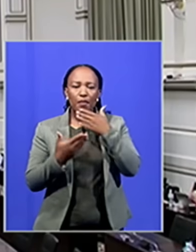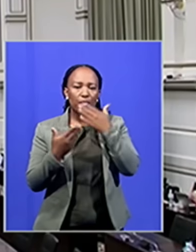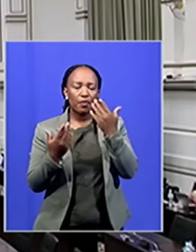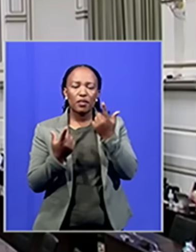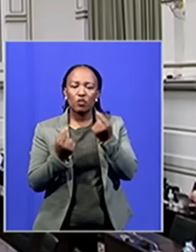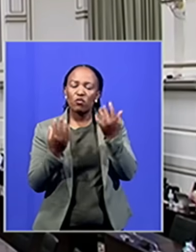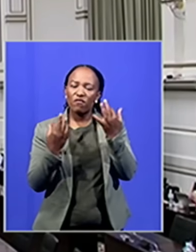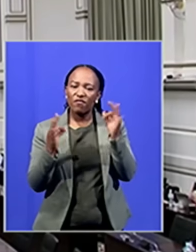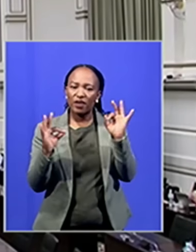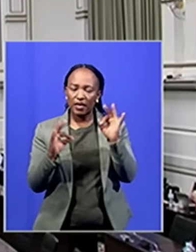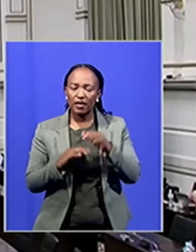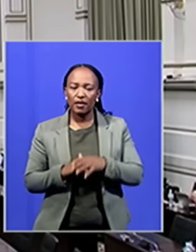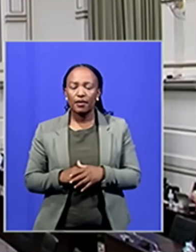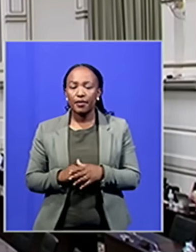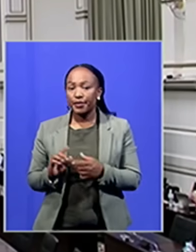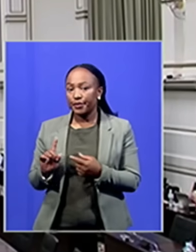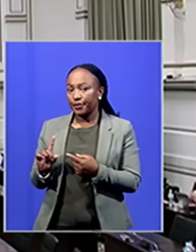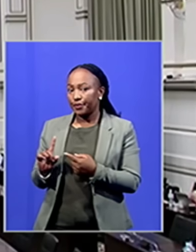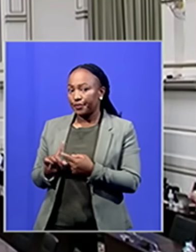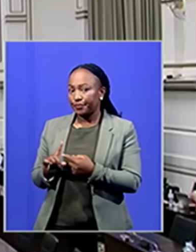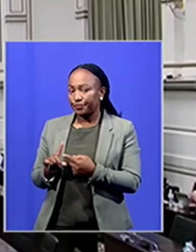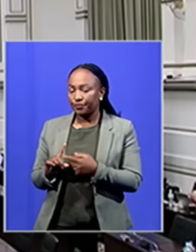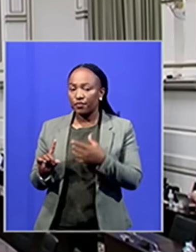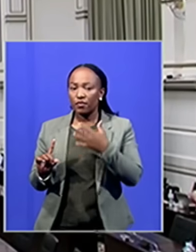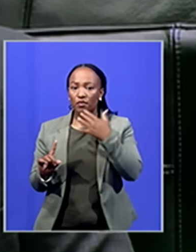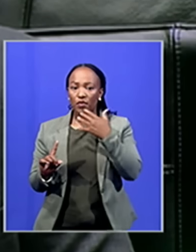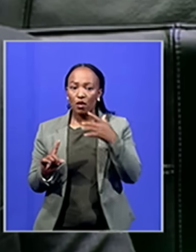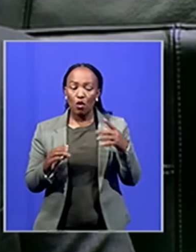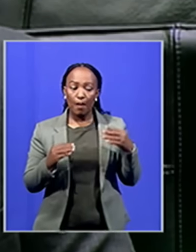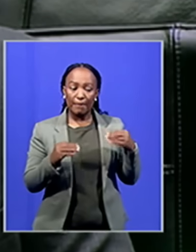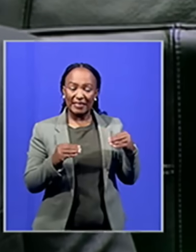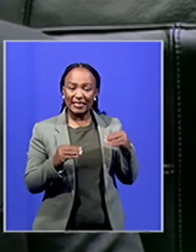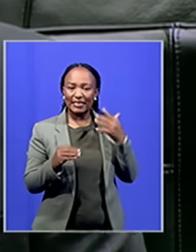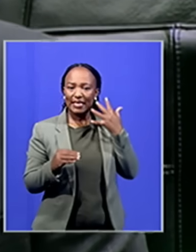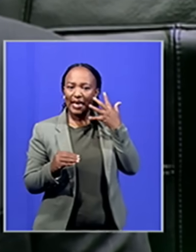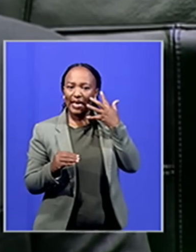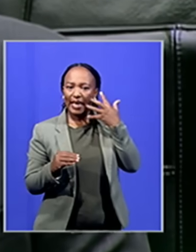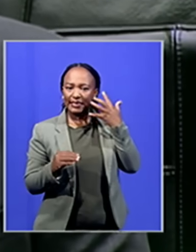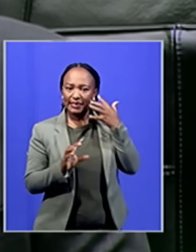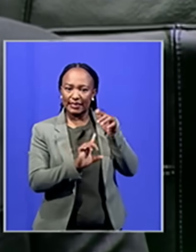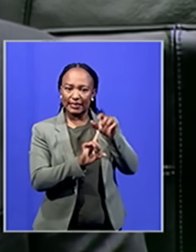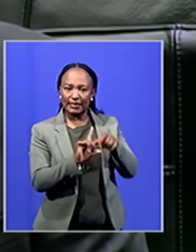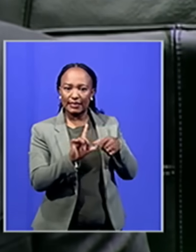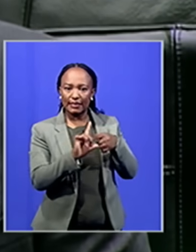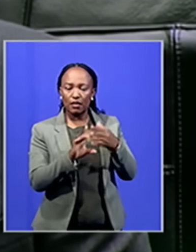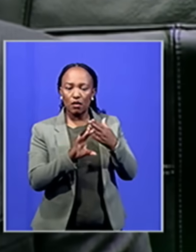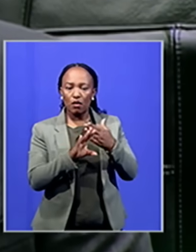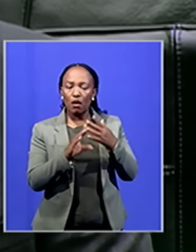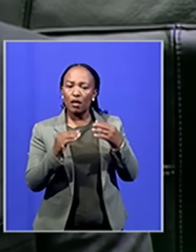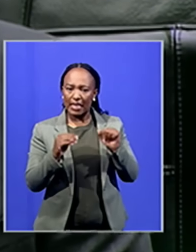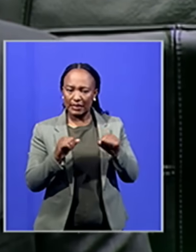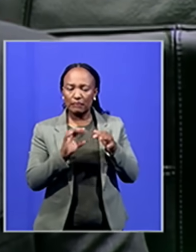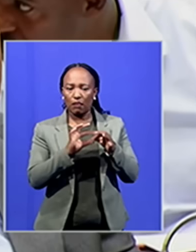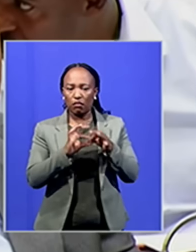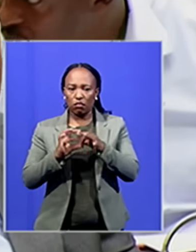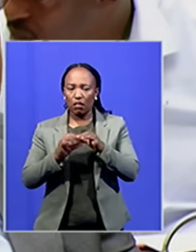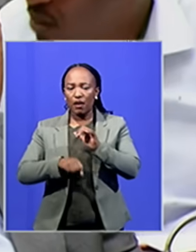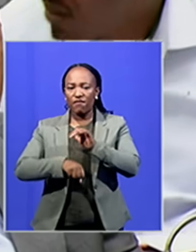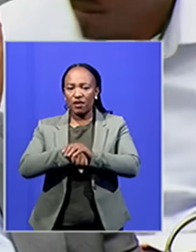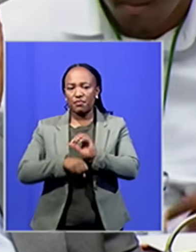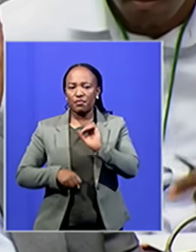them. Mkhwanazi o hlalositse fela ka kamano ya hae le mohwebi Bosimus Cat Matlala o boetse o hanne diqoso tsa hore o fane ka taelo ya